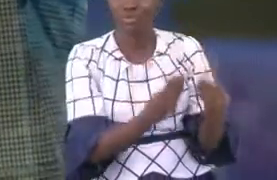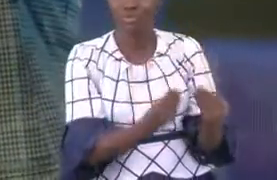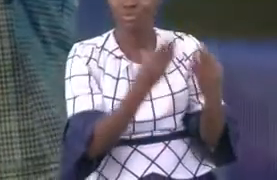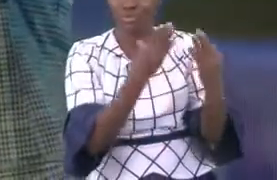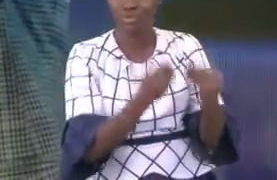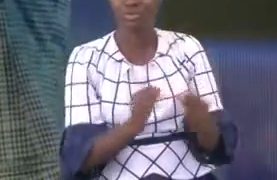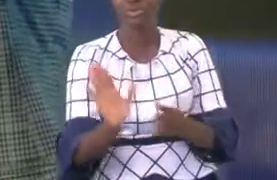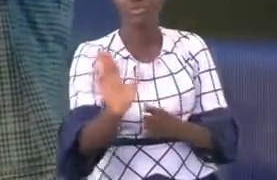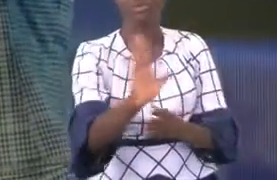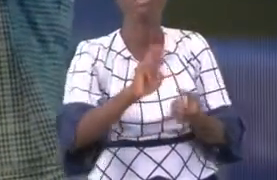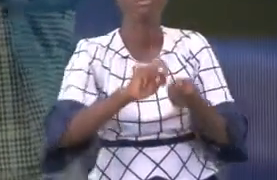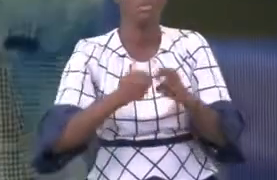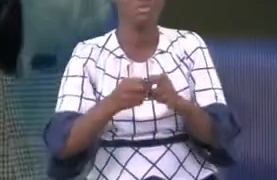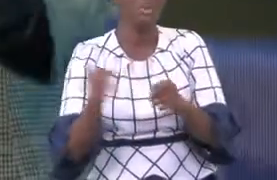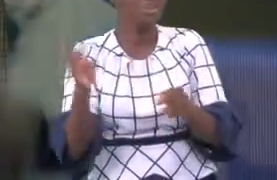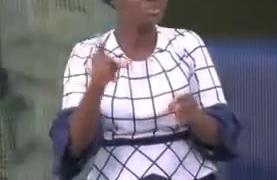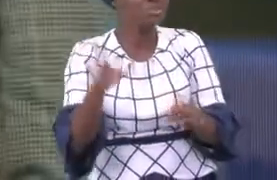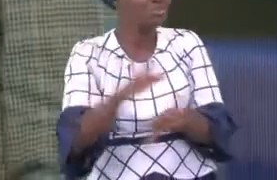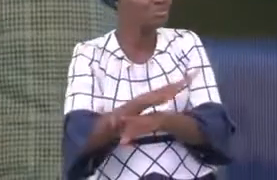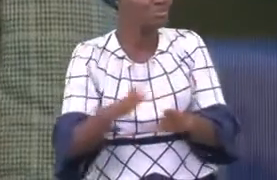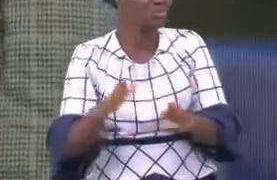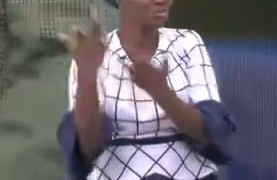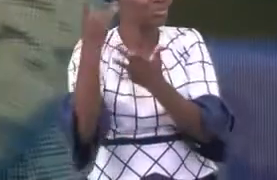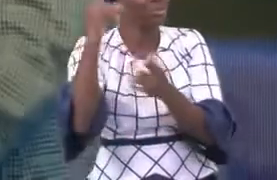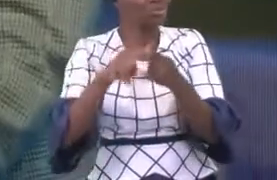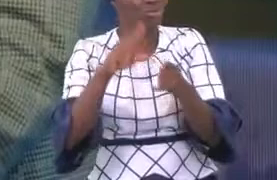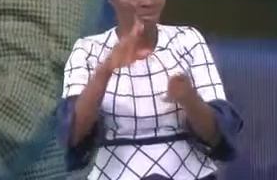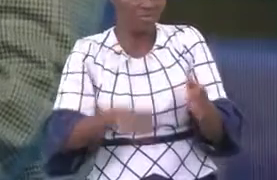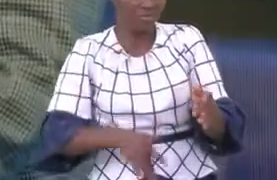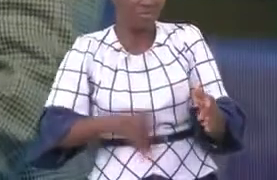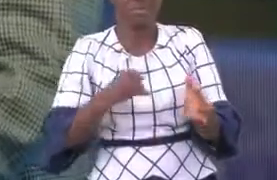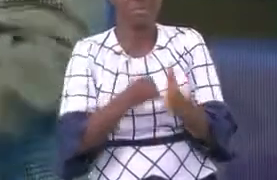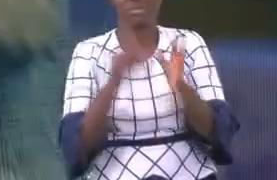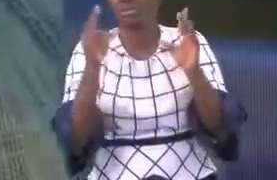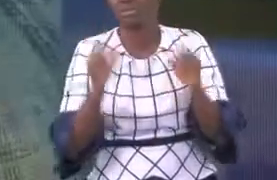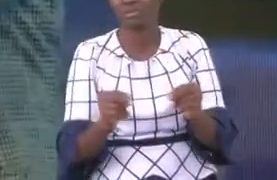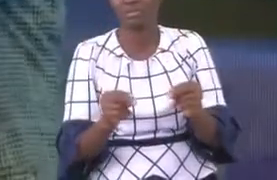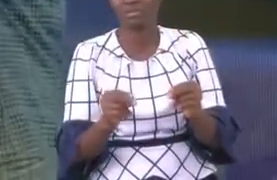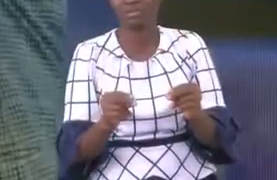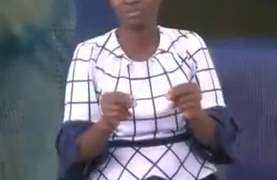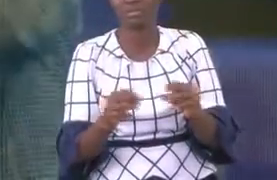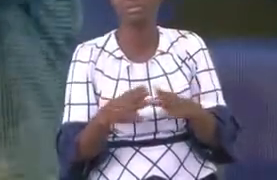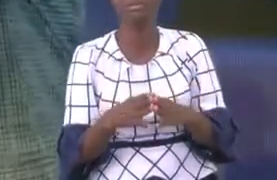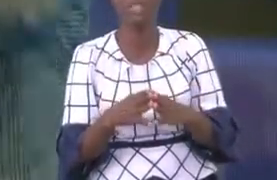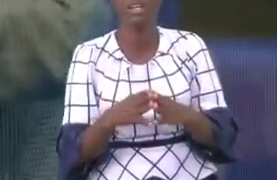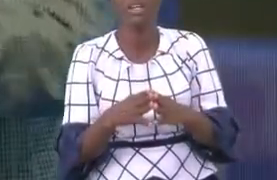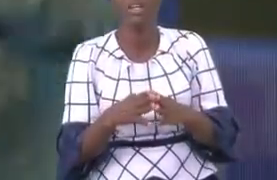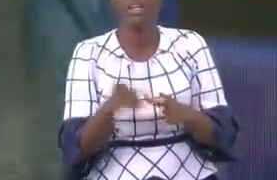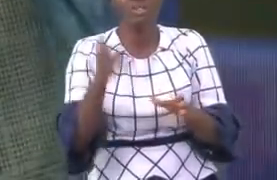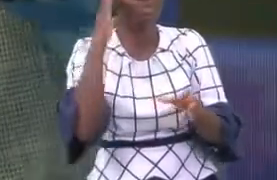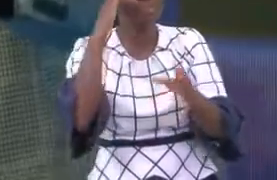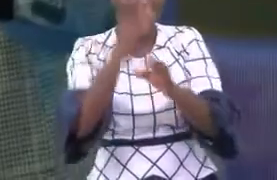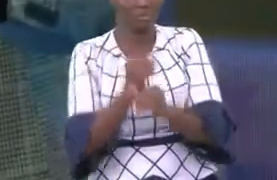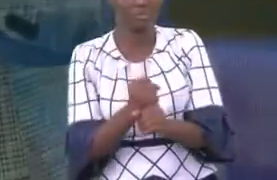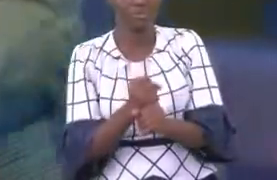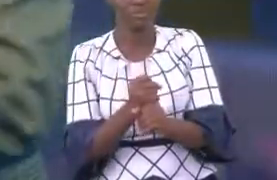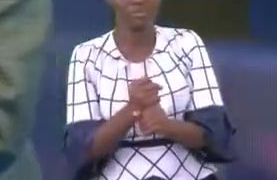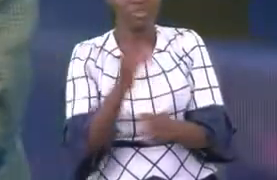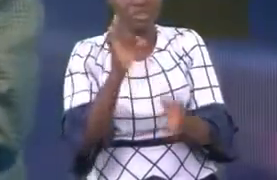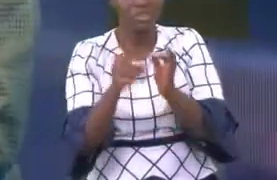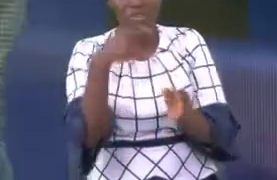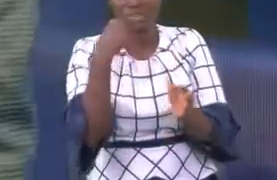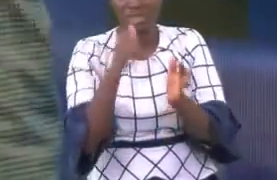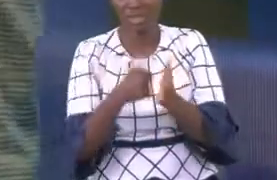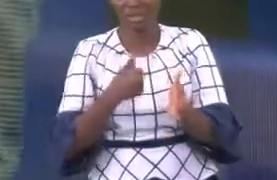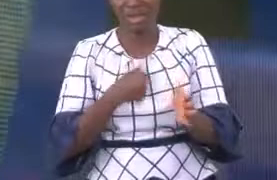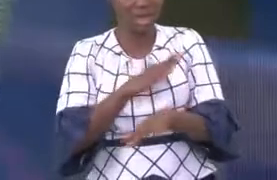that. He goeth by me, and I see him not. I don't see, I don't hear a voice from the sky. It